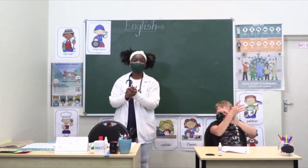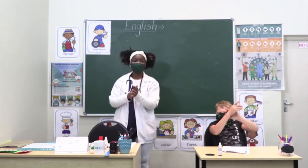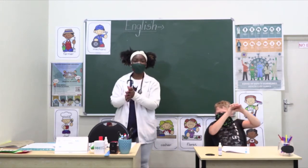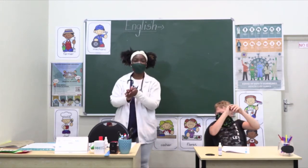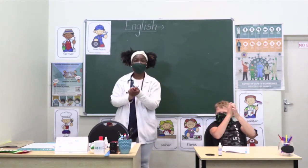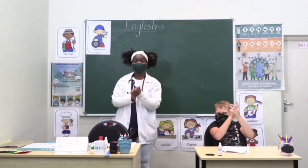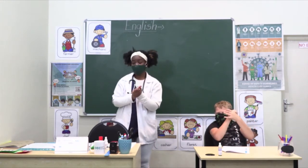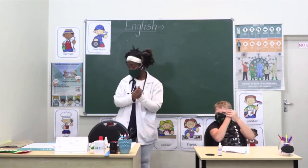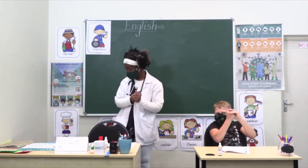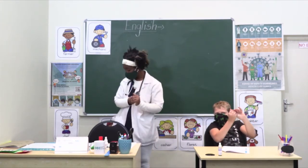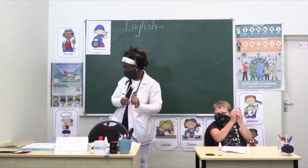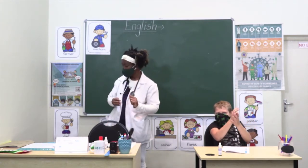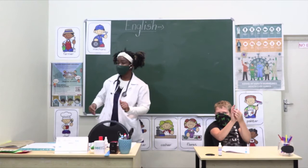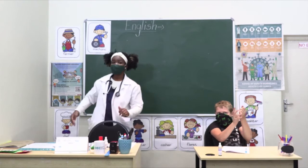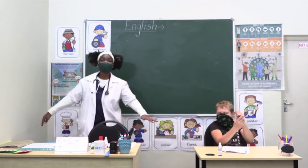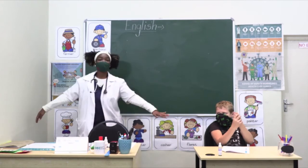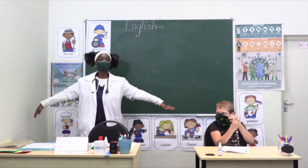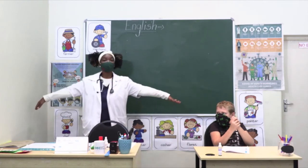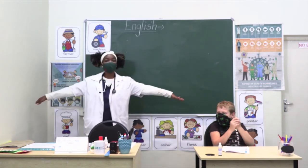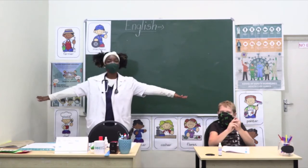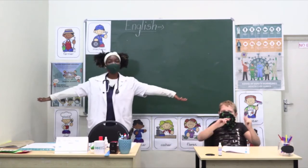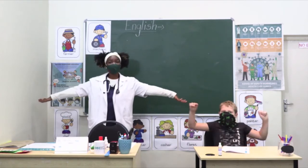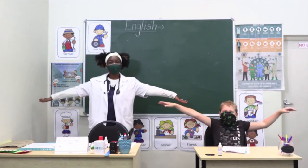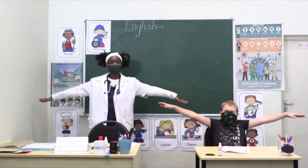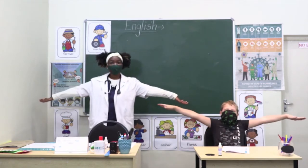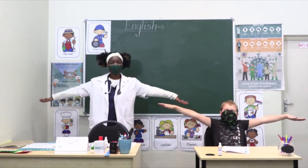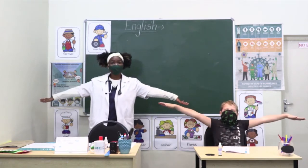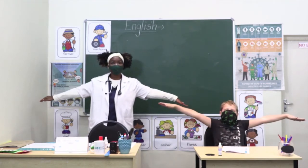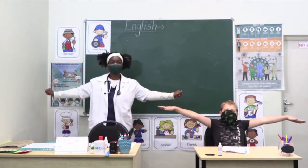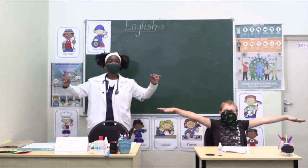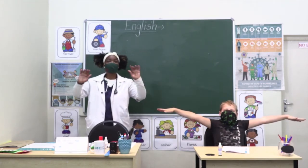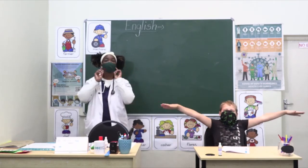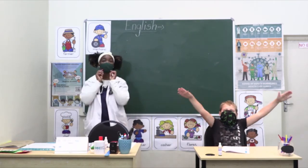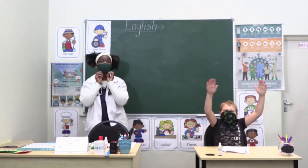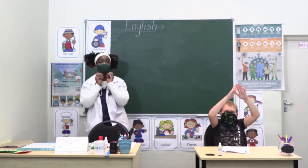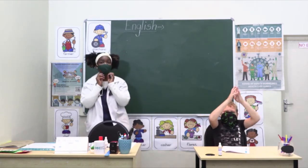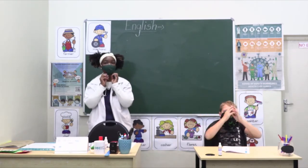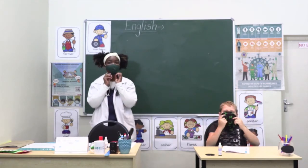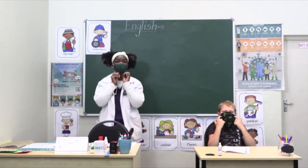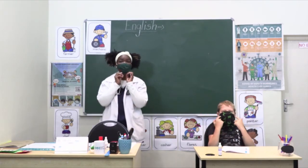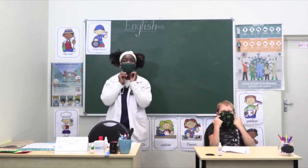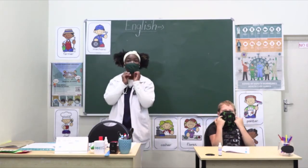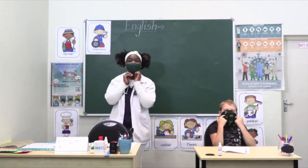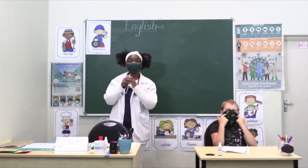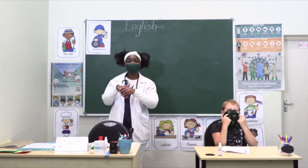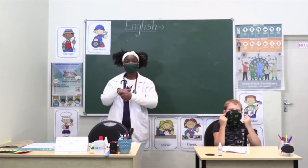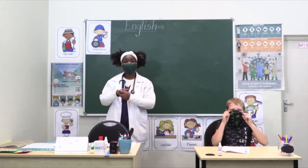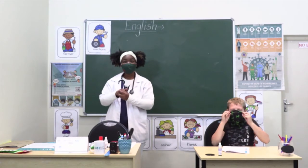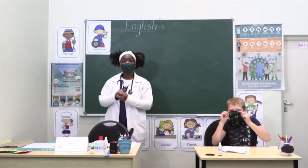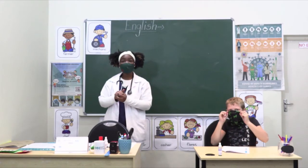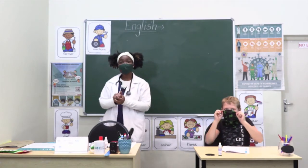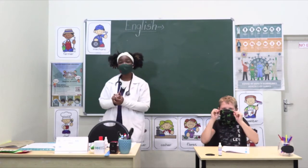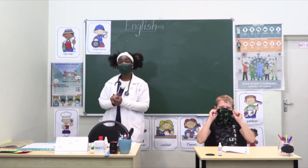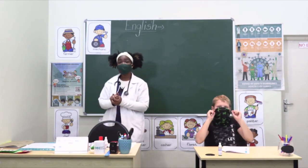around your thumbs. Remember, keep your distance. Yes, always wear your mask. And until